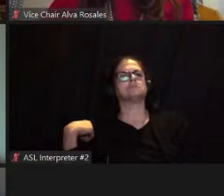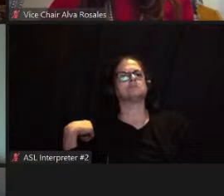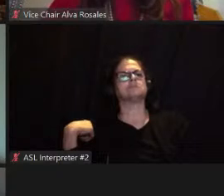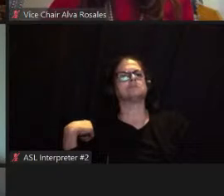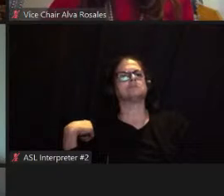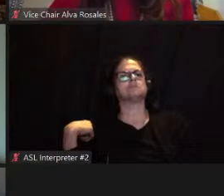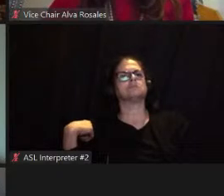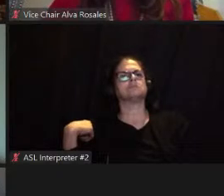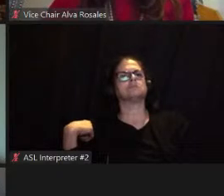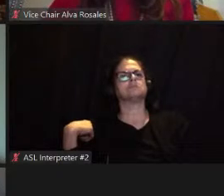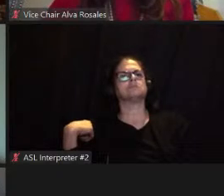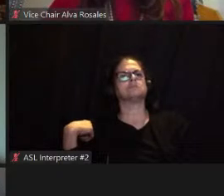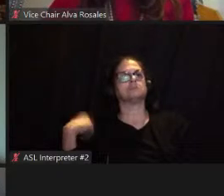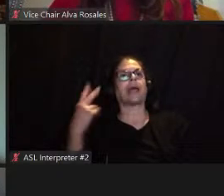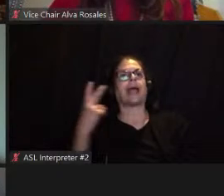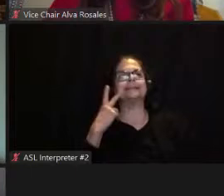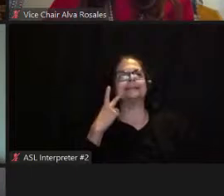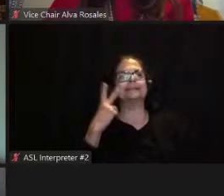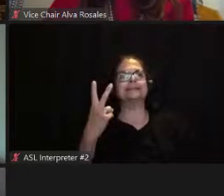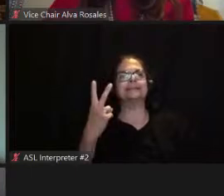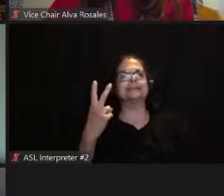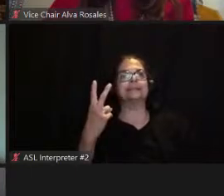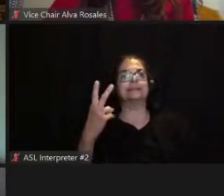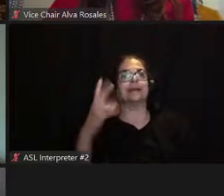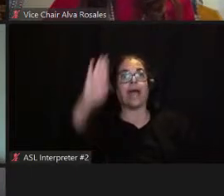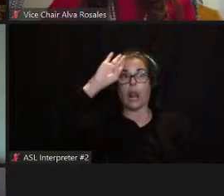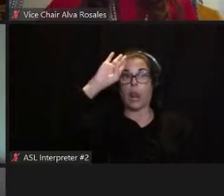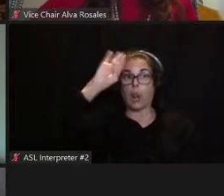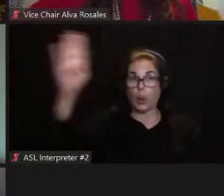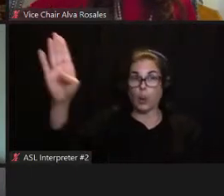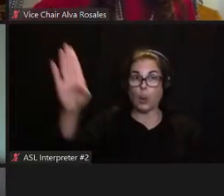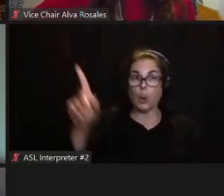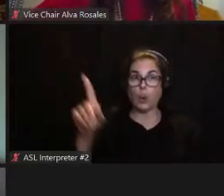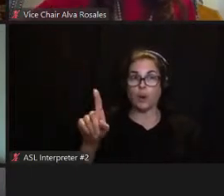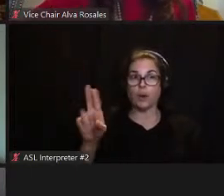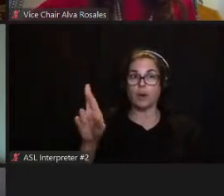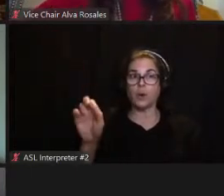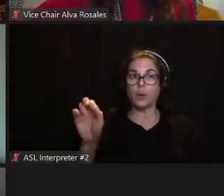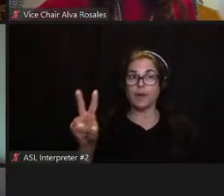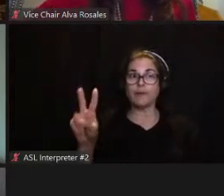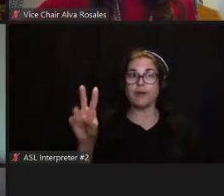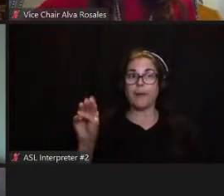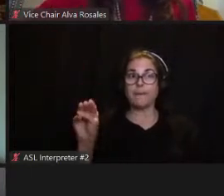I see Director Miller connecting. Hello. Well, Director Miller, hi.